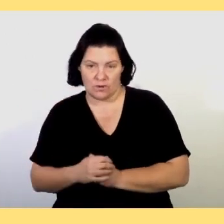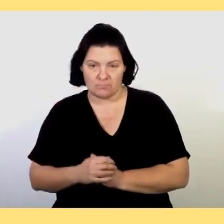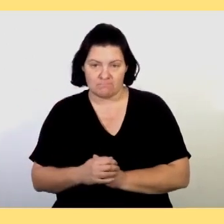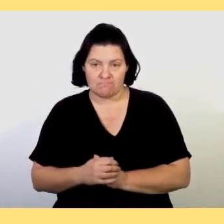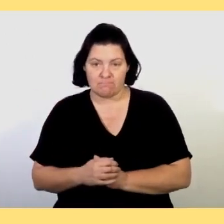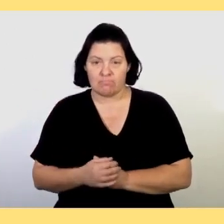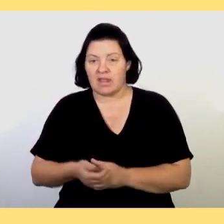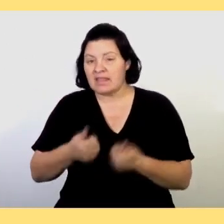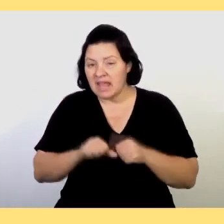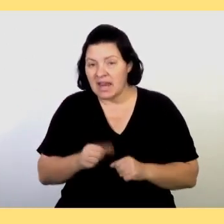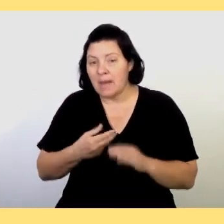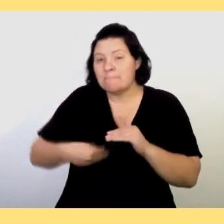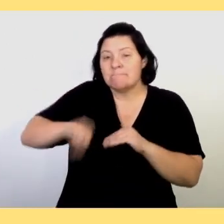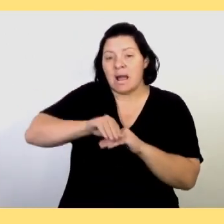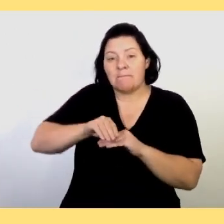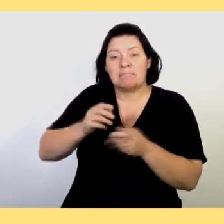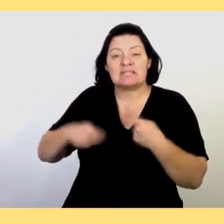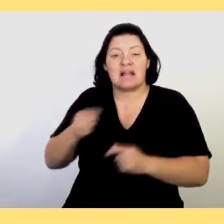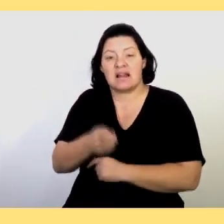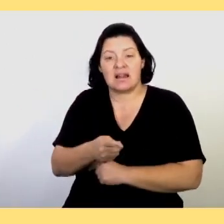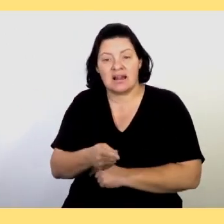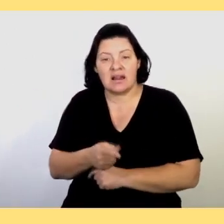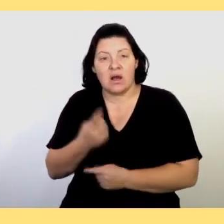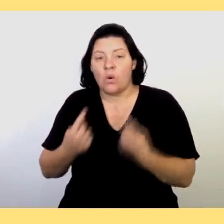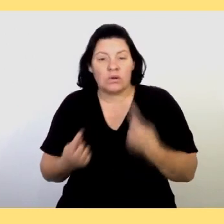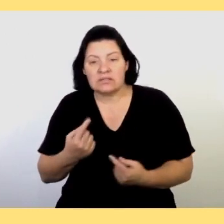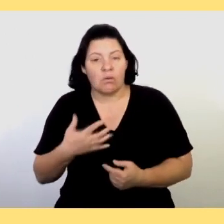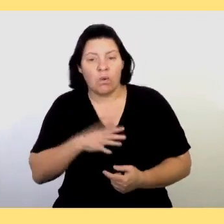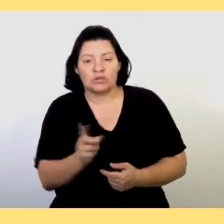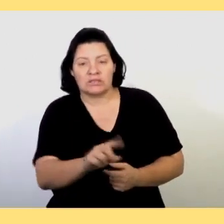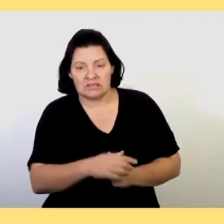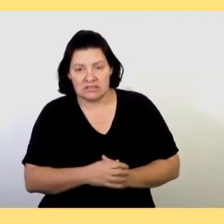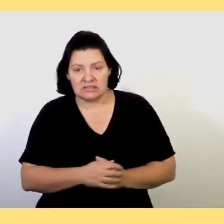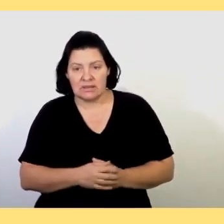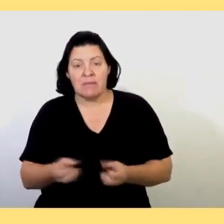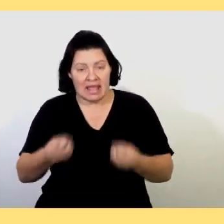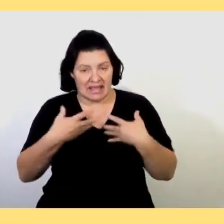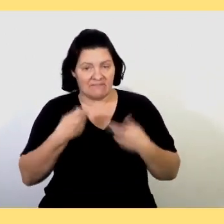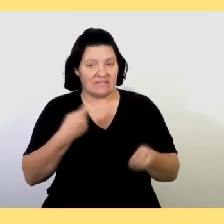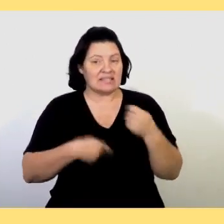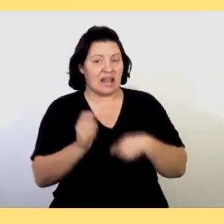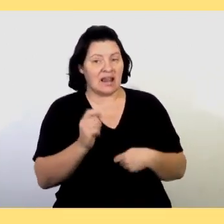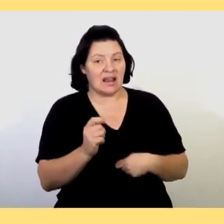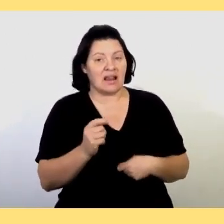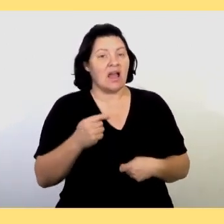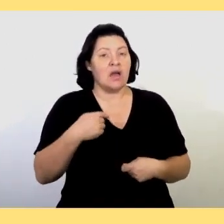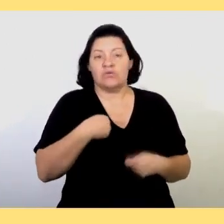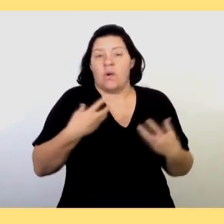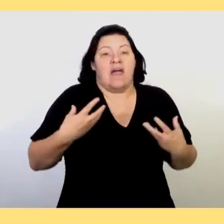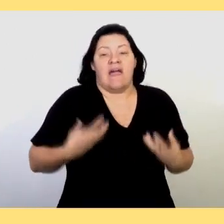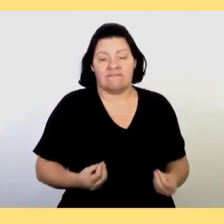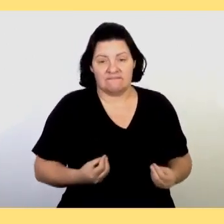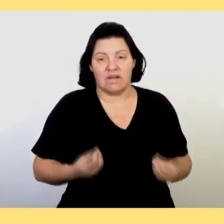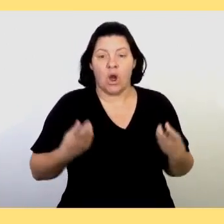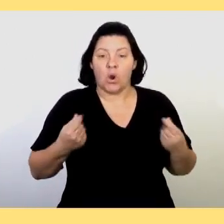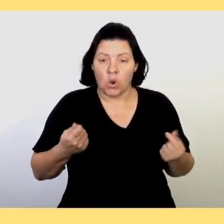50,220. Then, remember the markup is the same. So what is it that I want this time? I'm given the sales. That means I don't